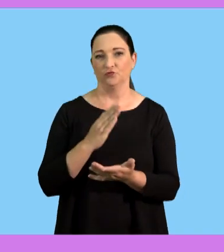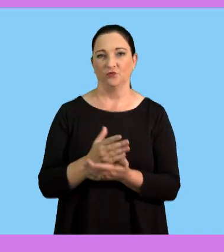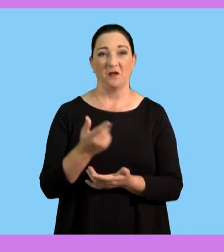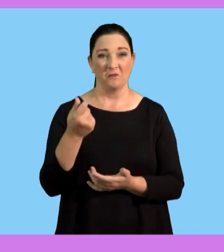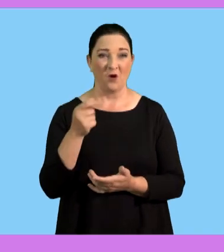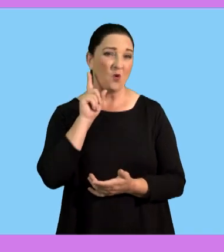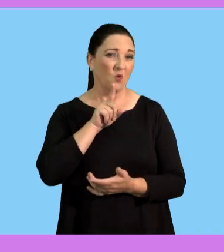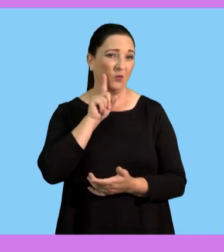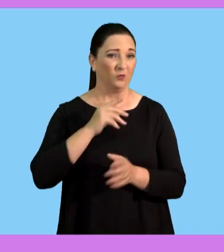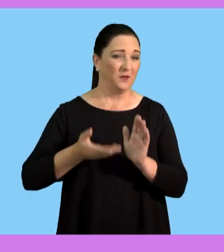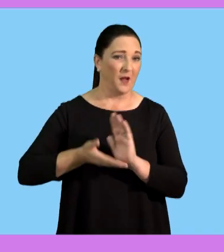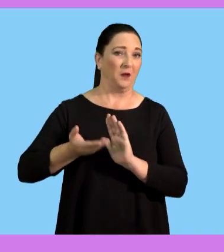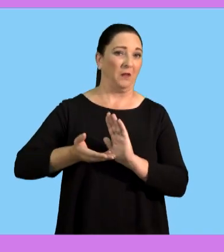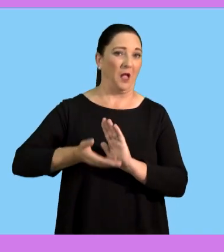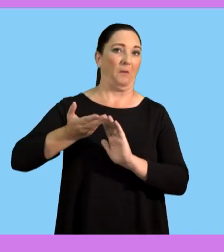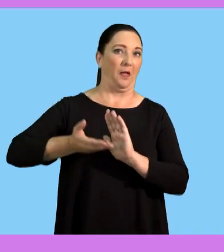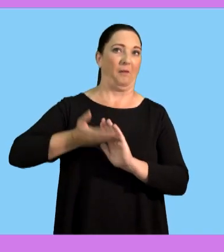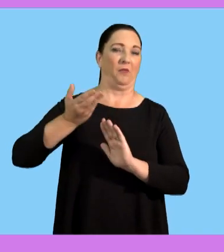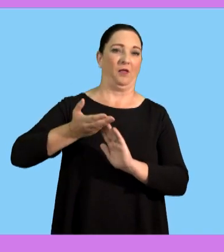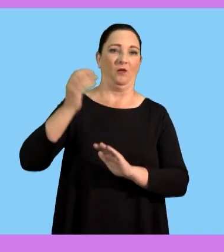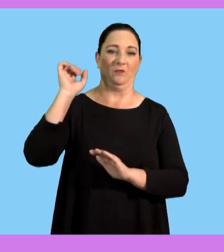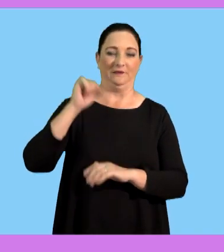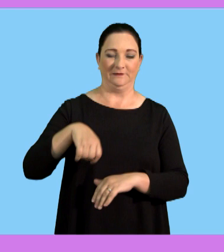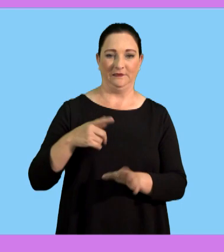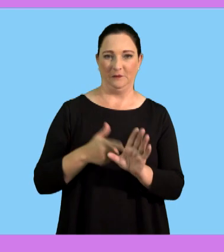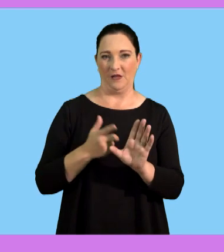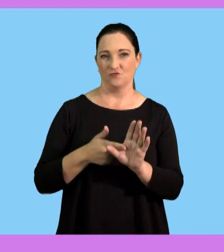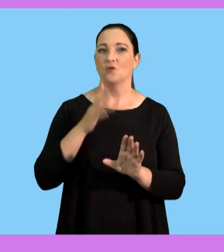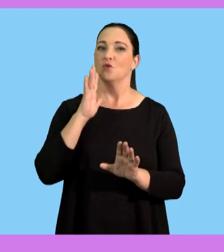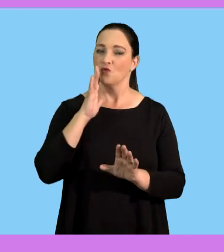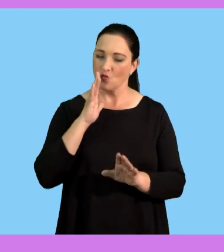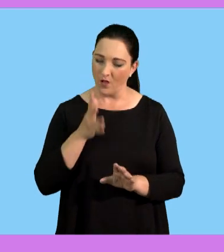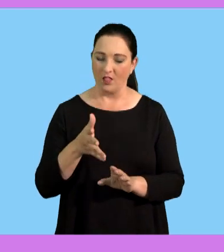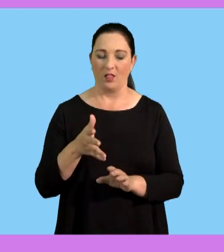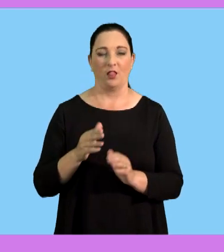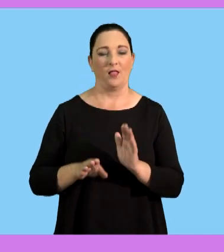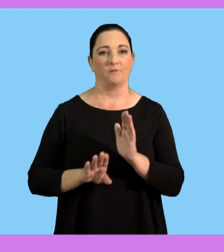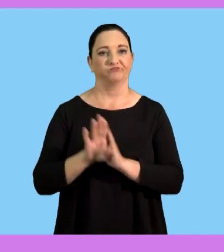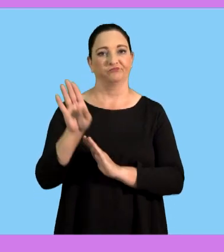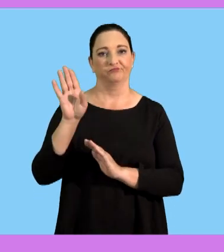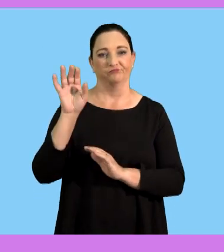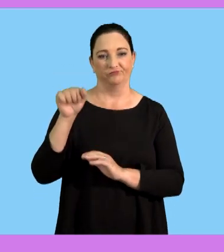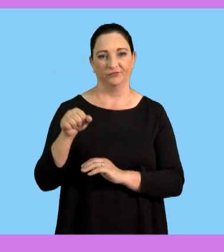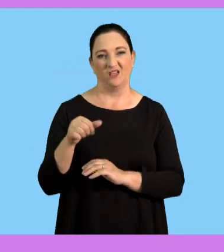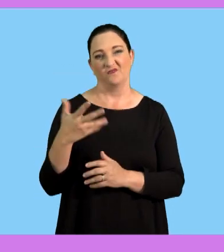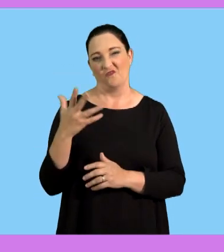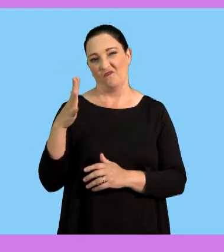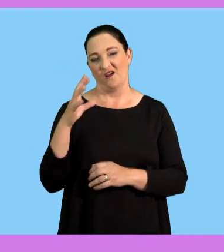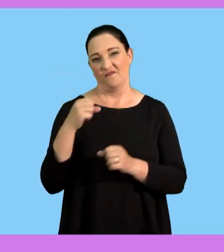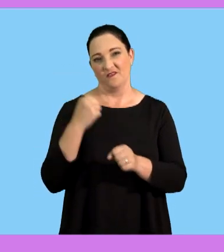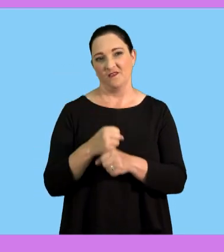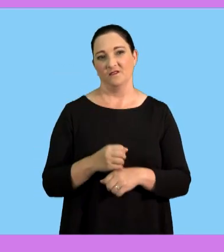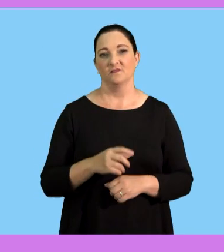prices are always increasing. Okay, so therefore petrol prices will definitely increase in the next 5 years, and